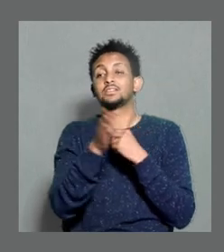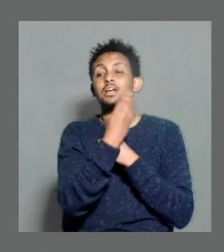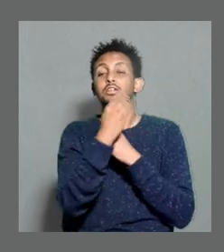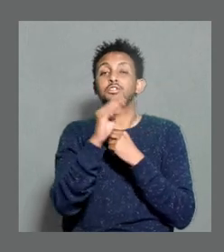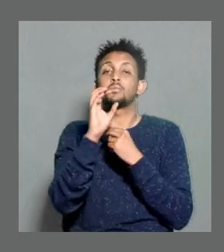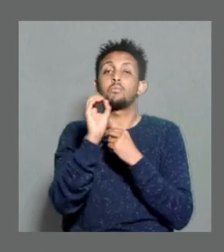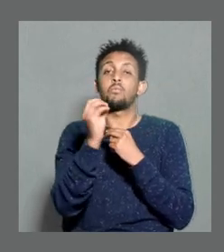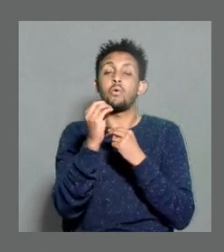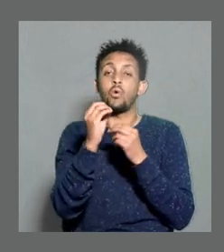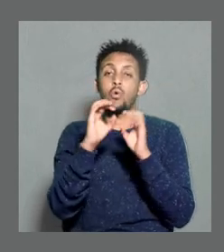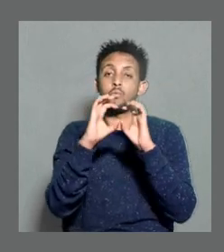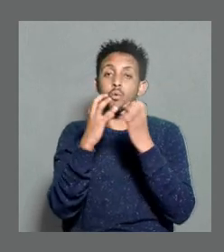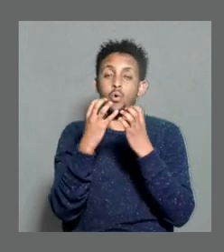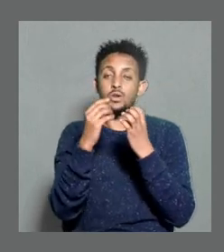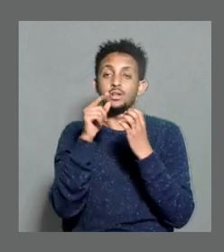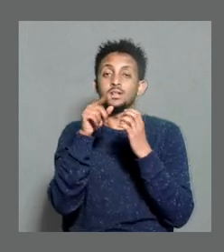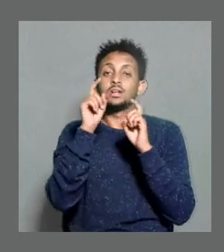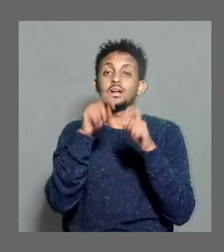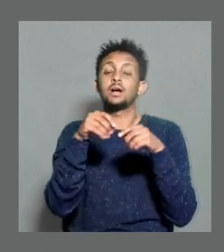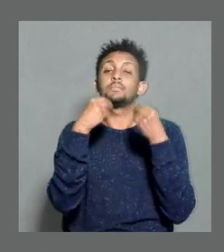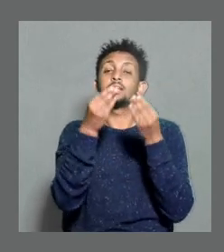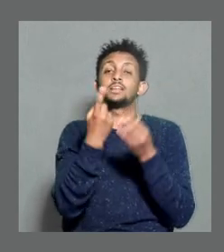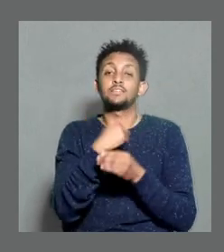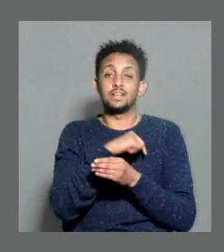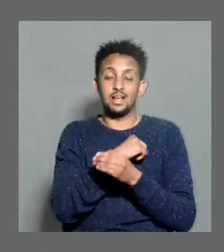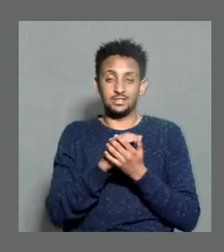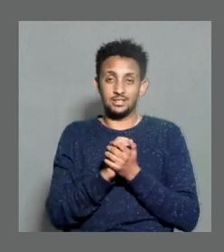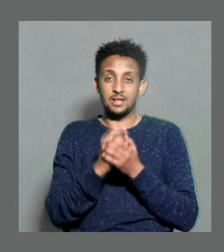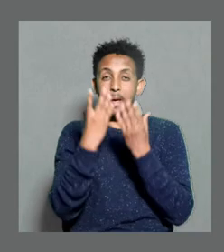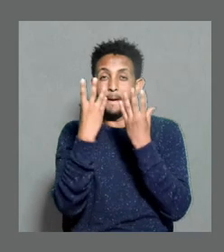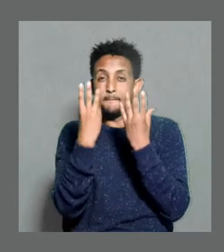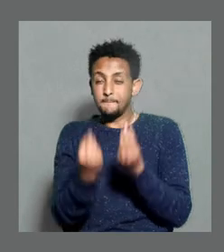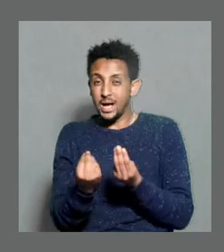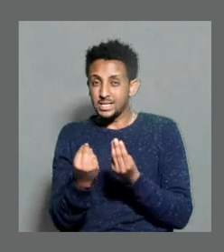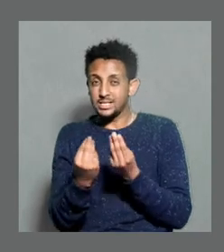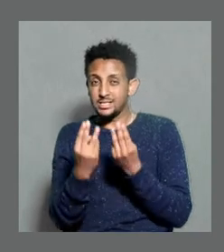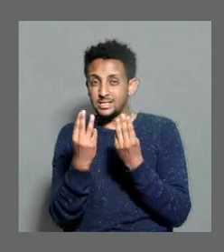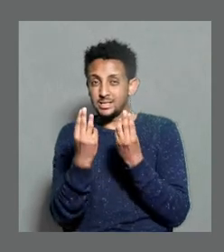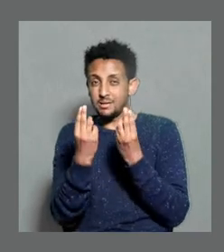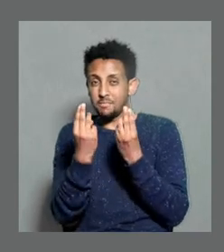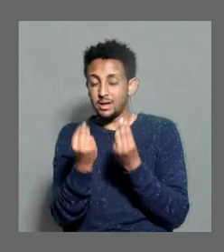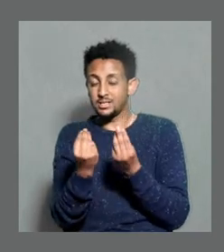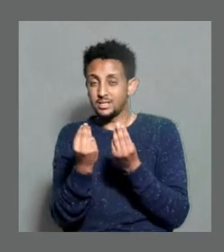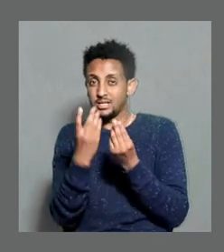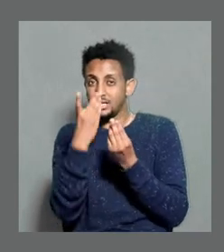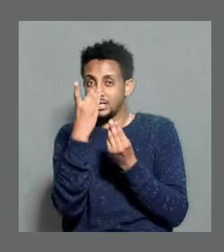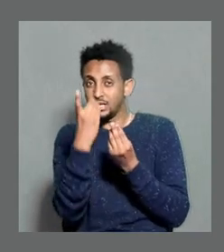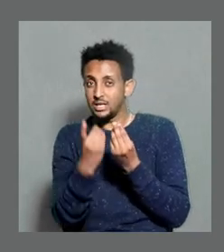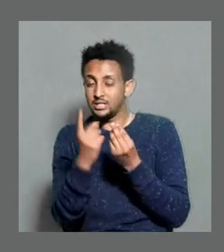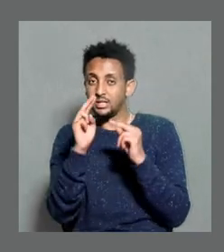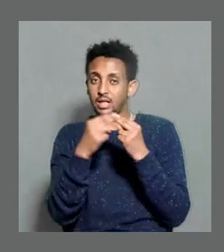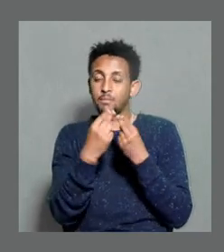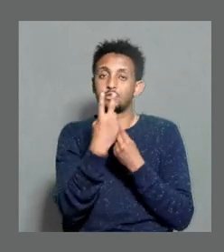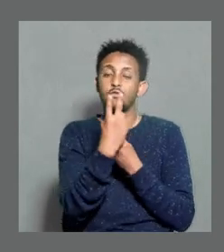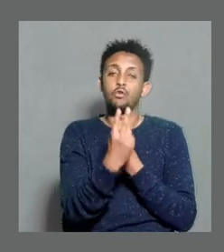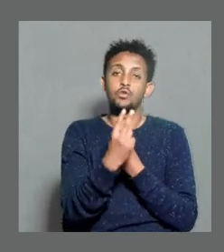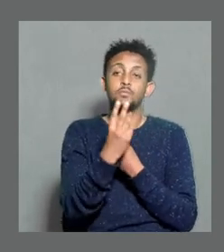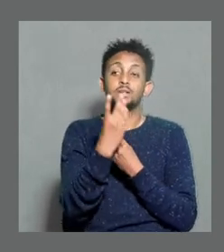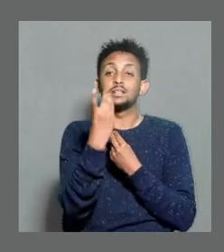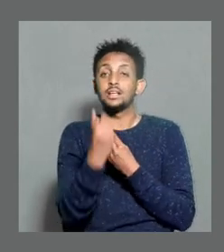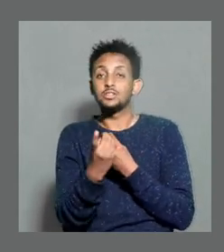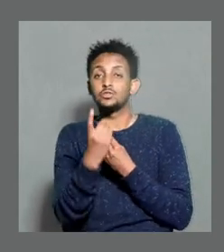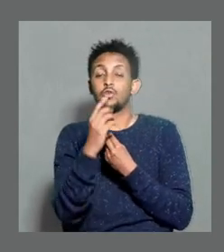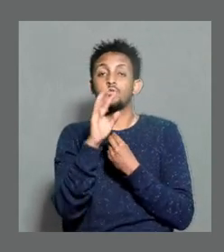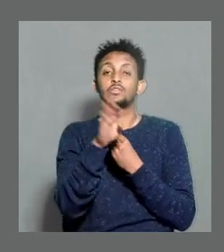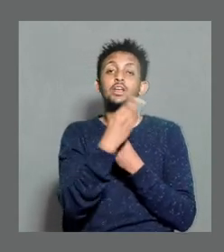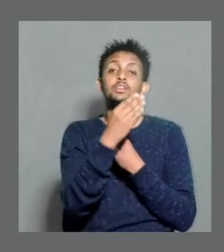ball. Mass of the tennis ball can be given us, mass can be given us density times volume. Therefore, density of the object,